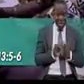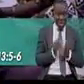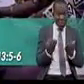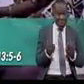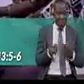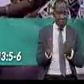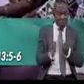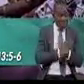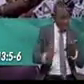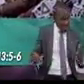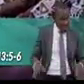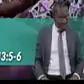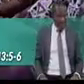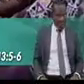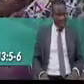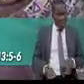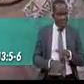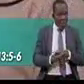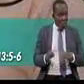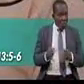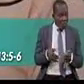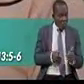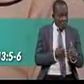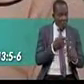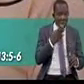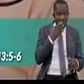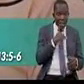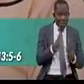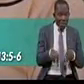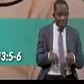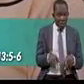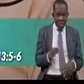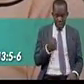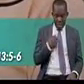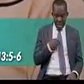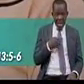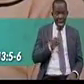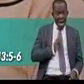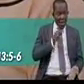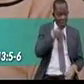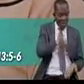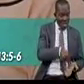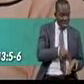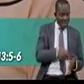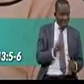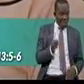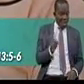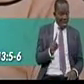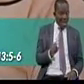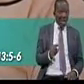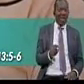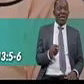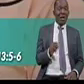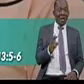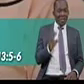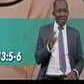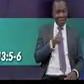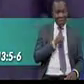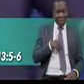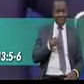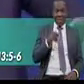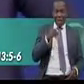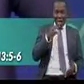Pharaoh. I will stand where I stand. I will watch him get to the midst of that Red Sea. Are you not